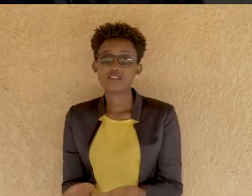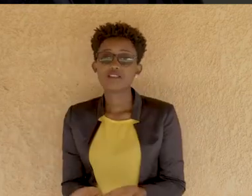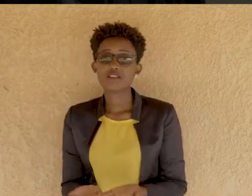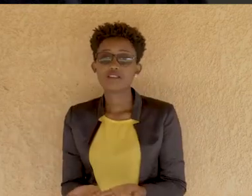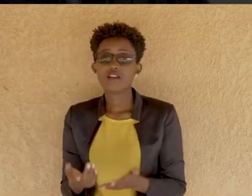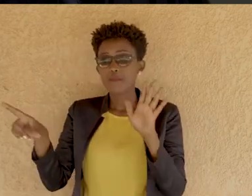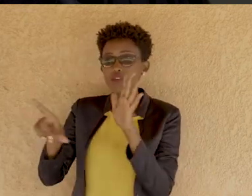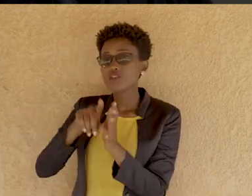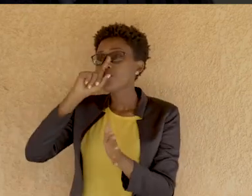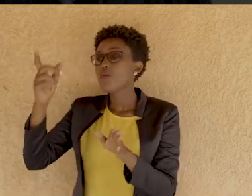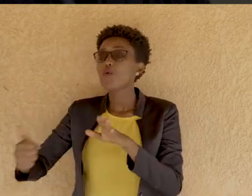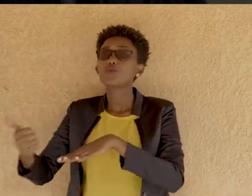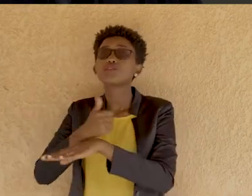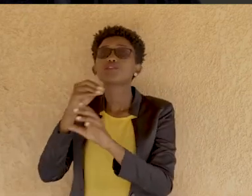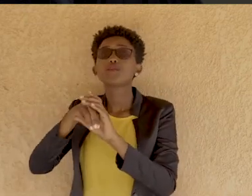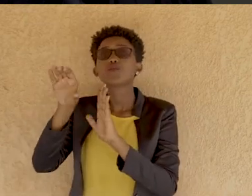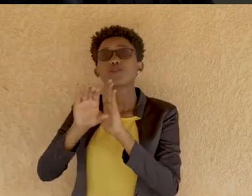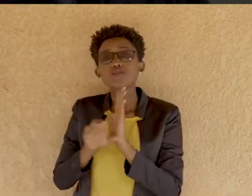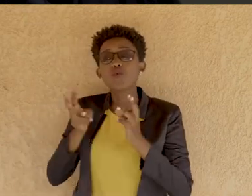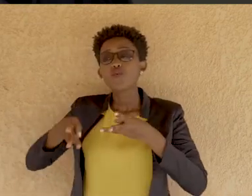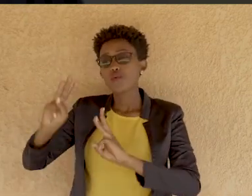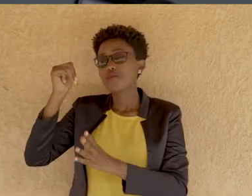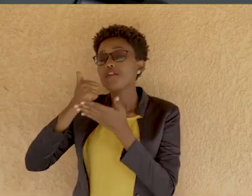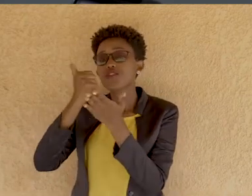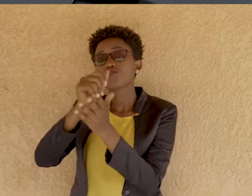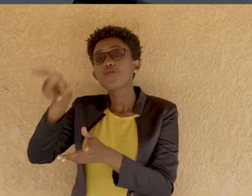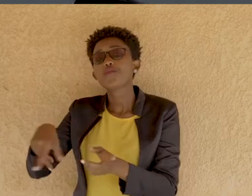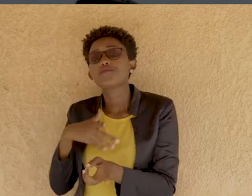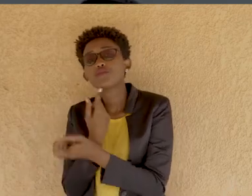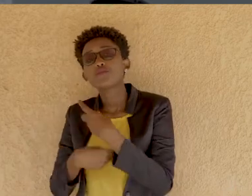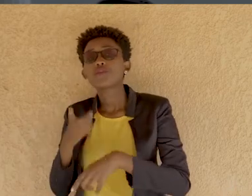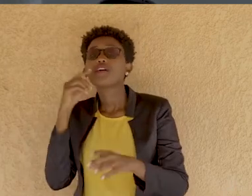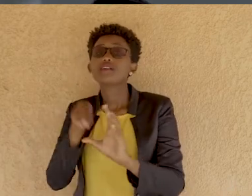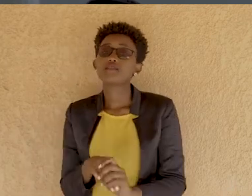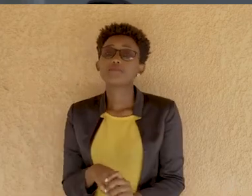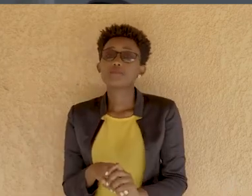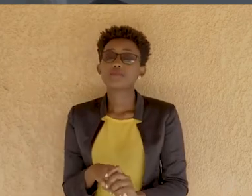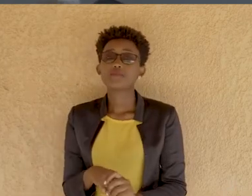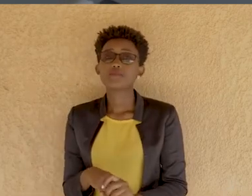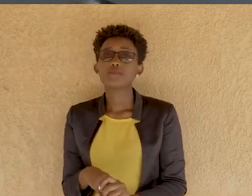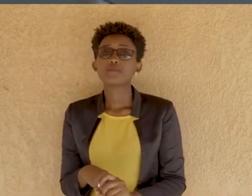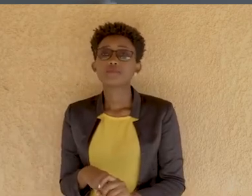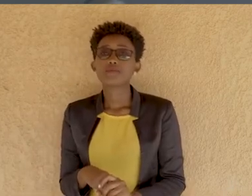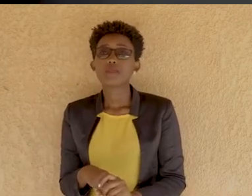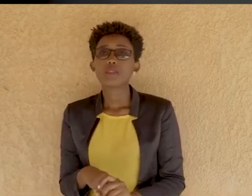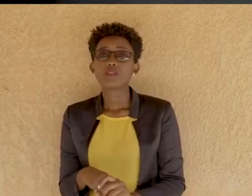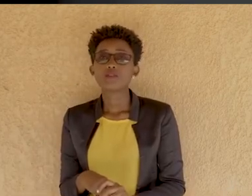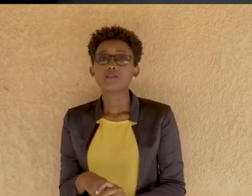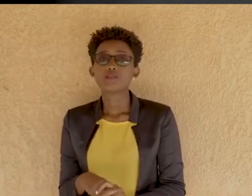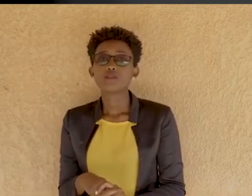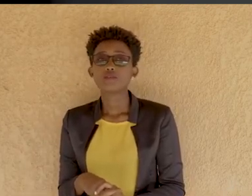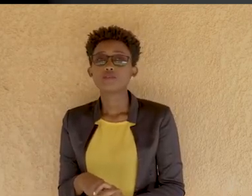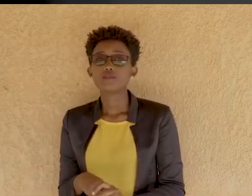kunganirwa cyangwa se guhabwa ubutabera buboneye. We just concluded an assessment to see very